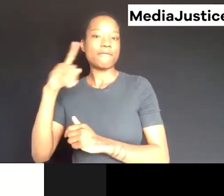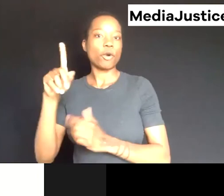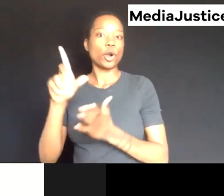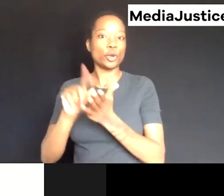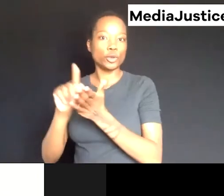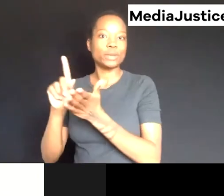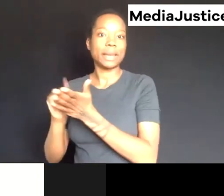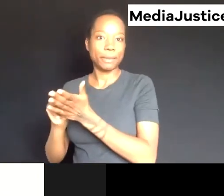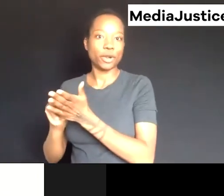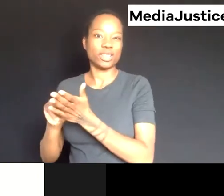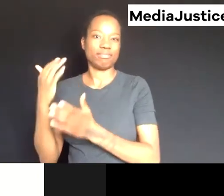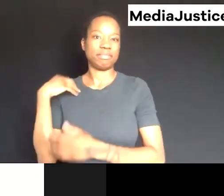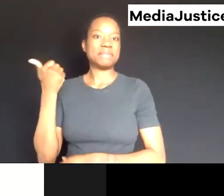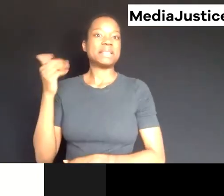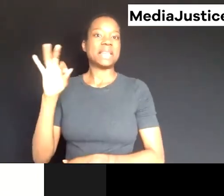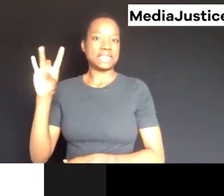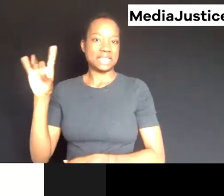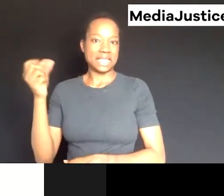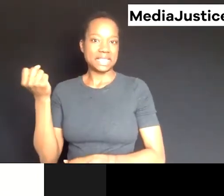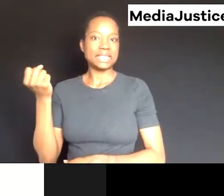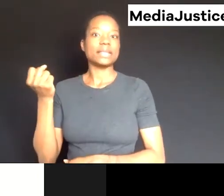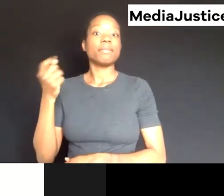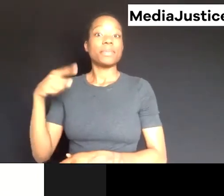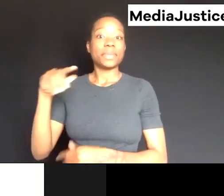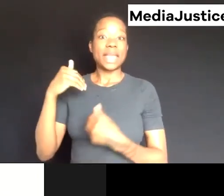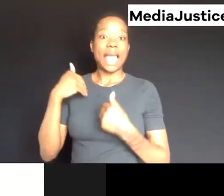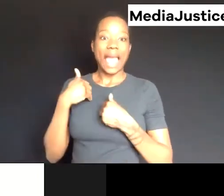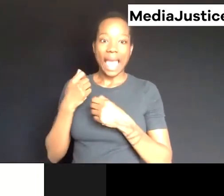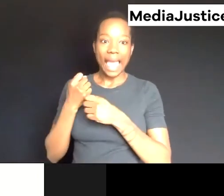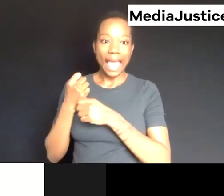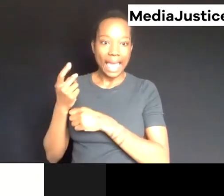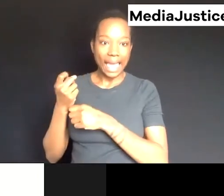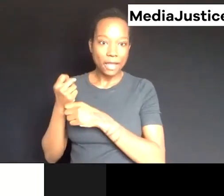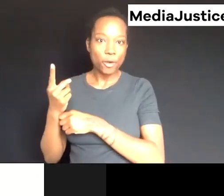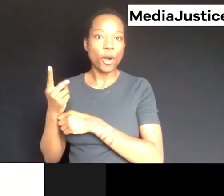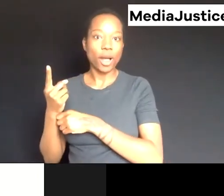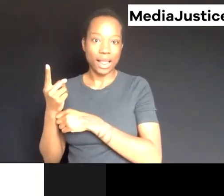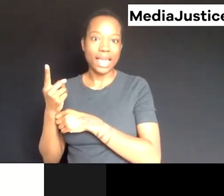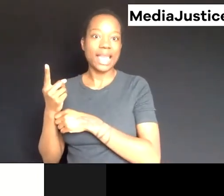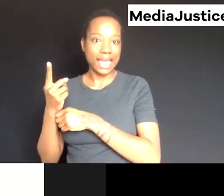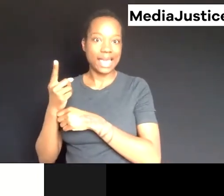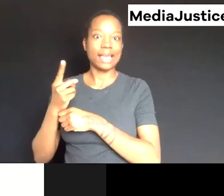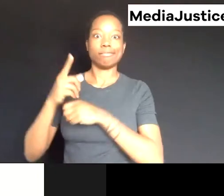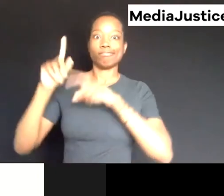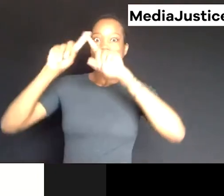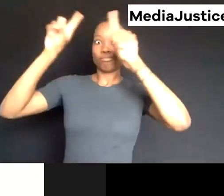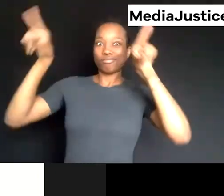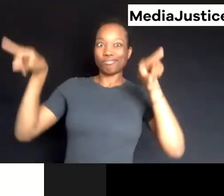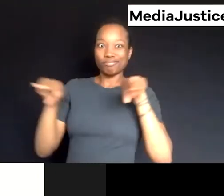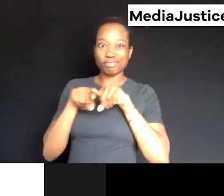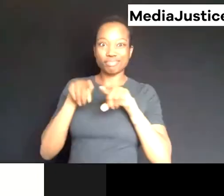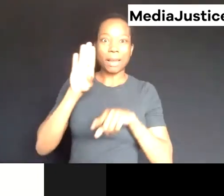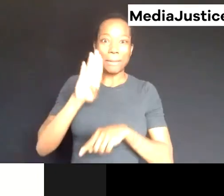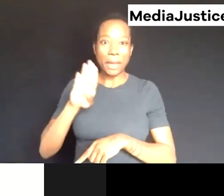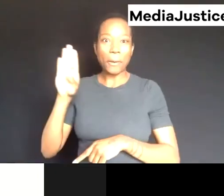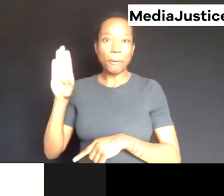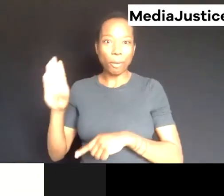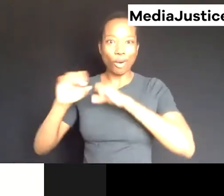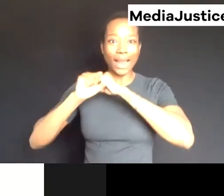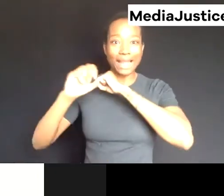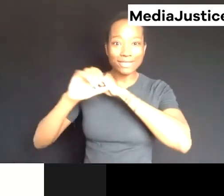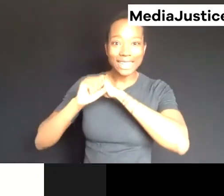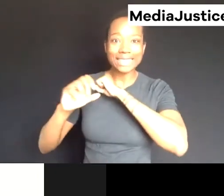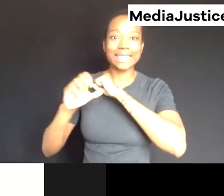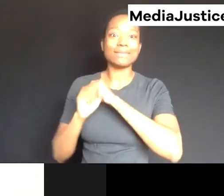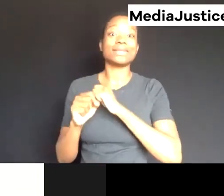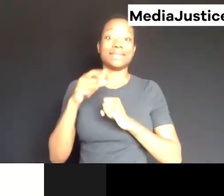alone. So not only were they a newspaper company, but they also owned a lot of the billboards throughout the United